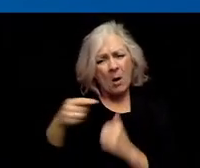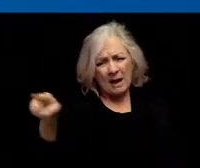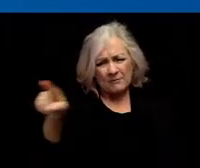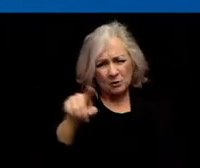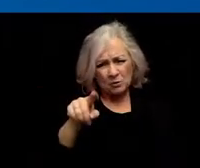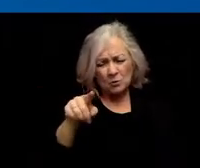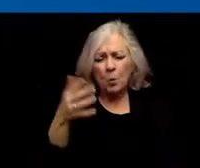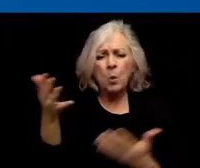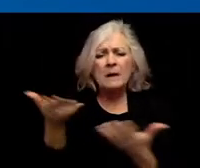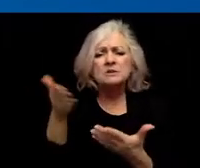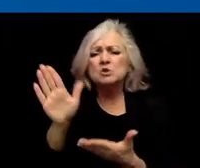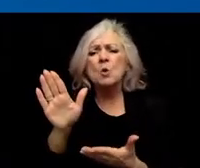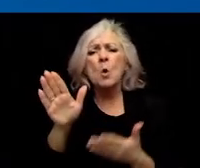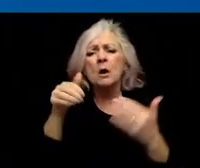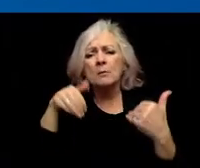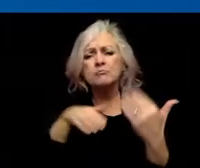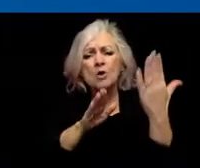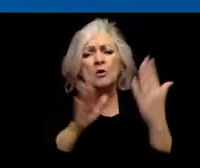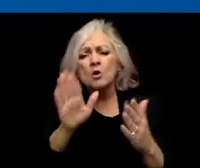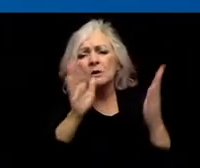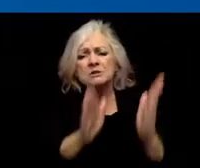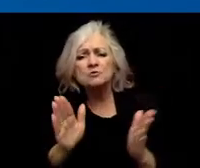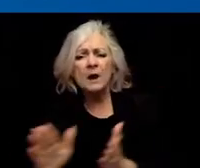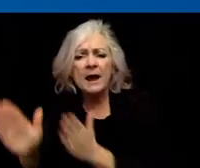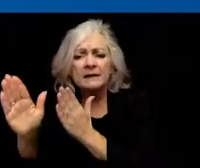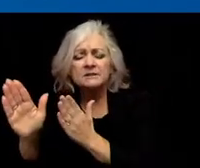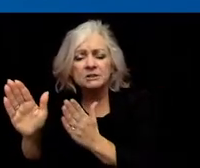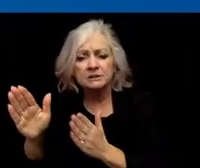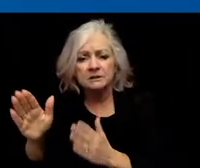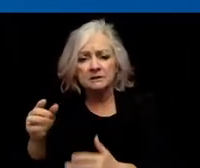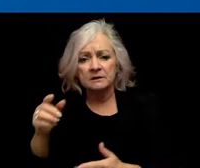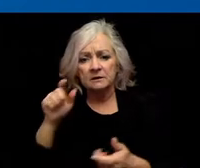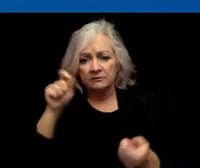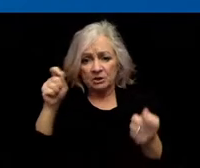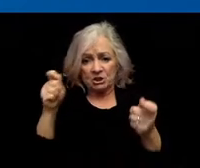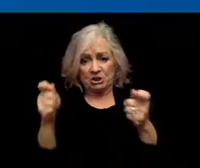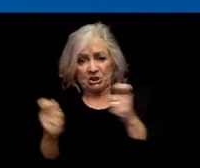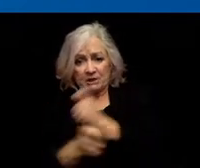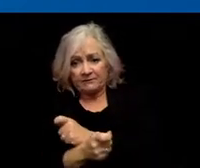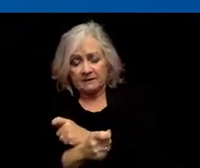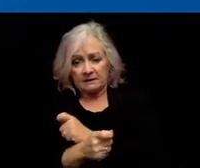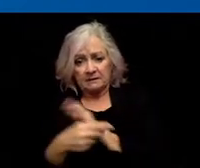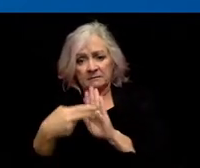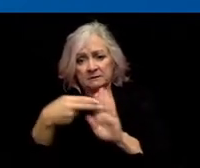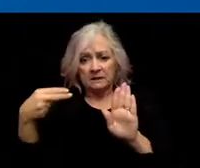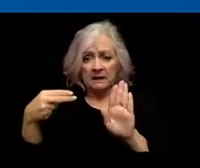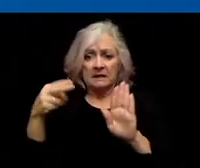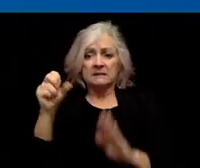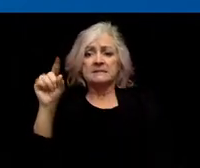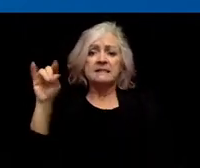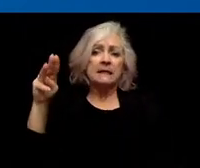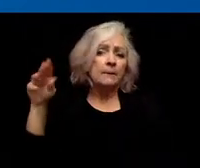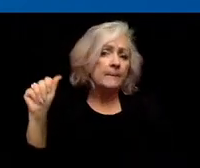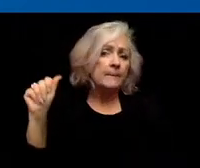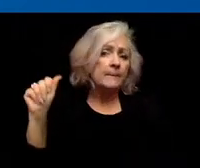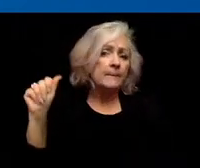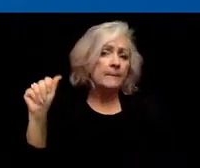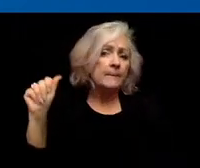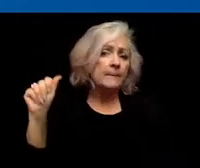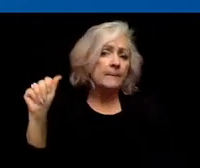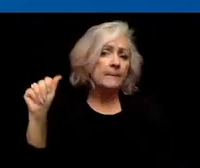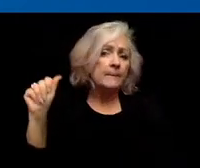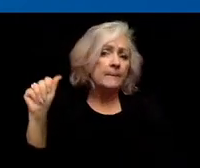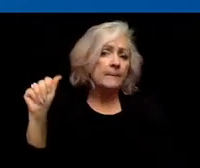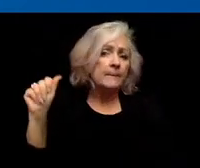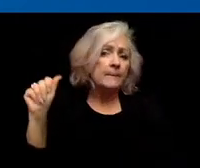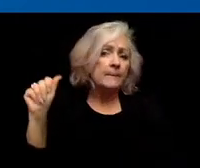the strategy for shifting this stigma that you've seen most effective in that network? If you were walking